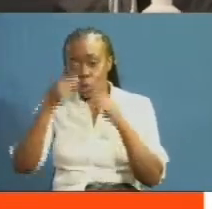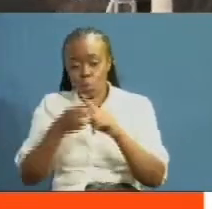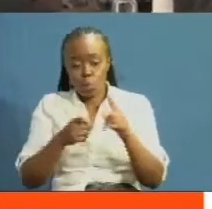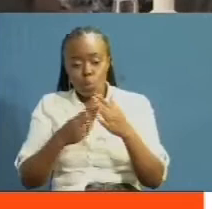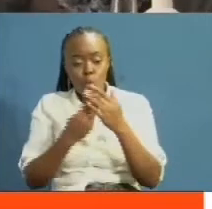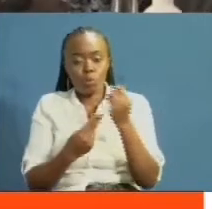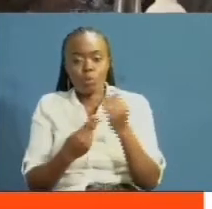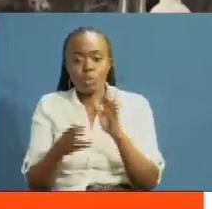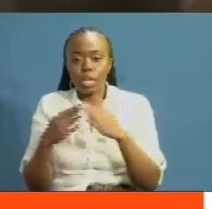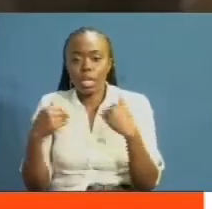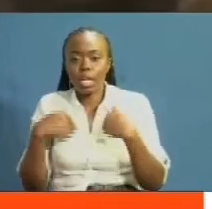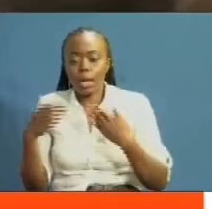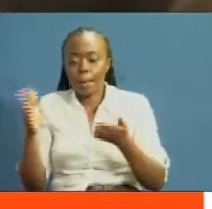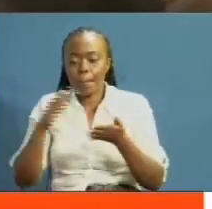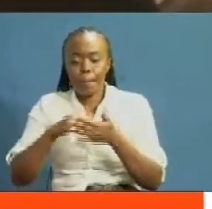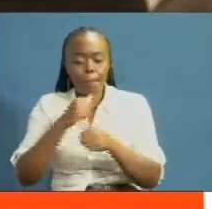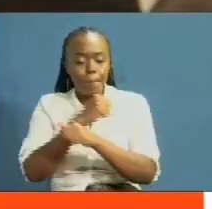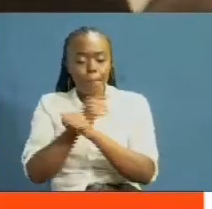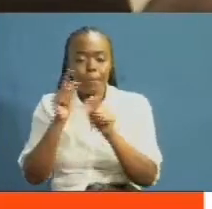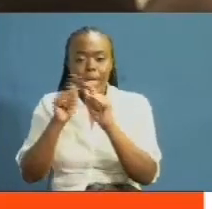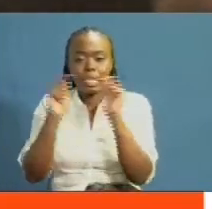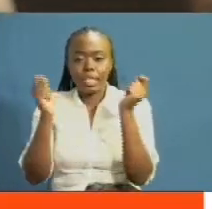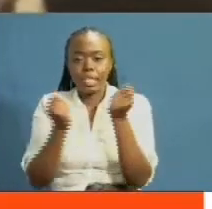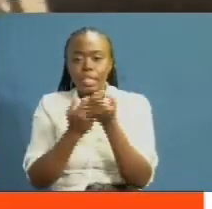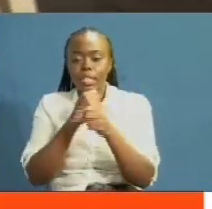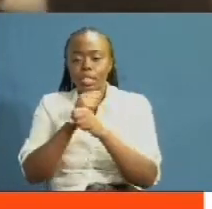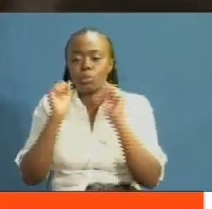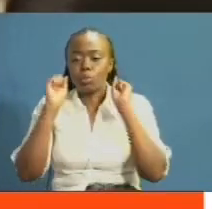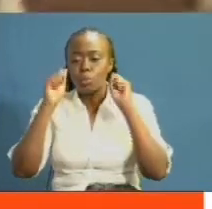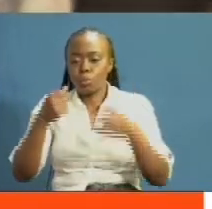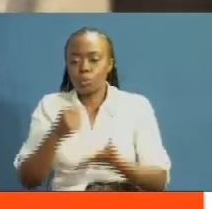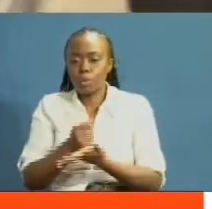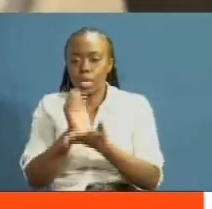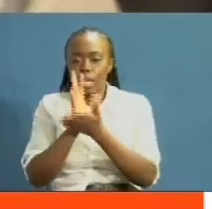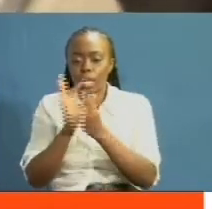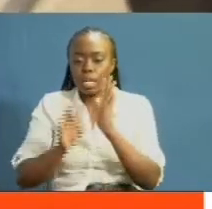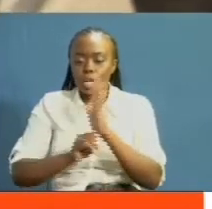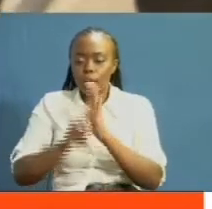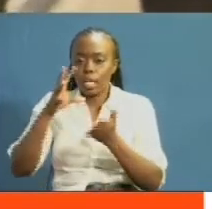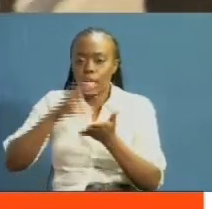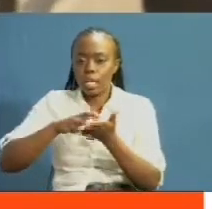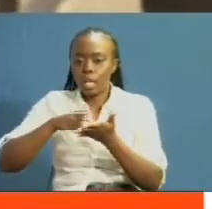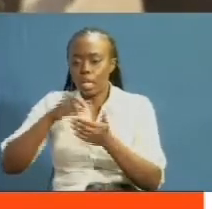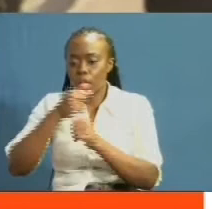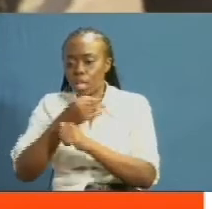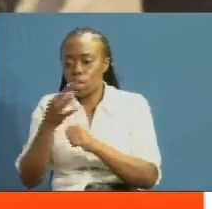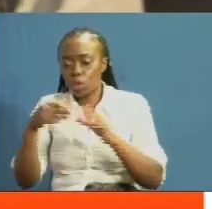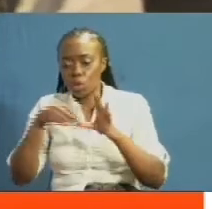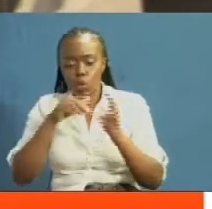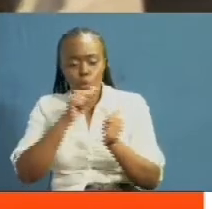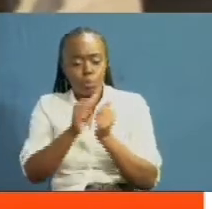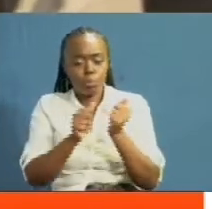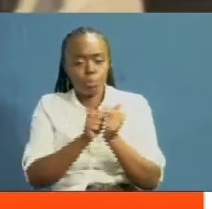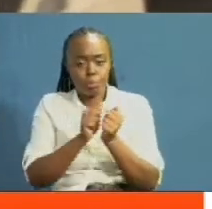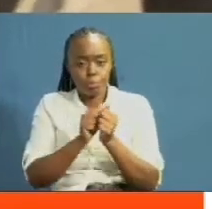have agreed to back up the security team officers in order to curb the rising cases of insecurity in the area.